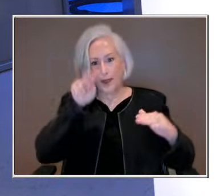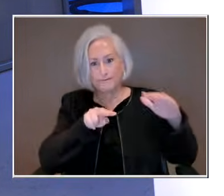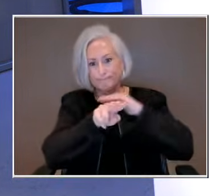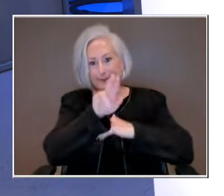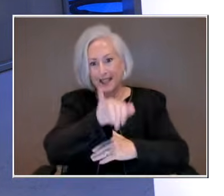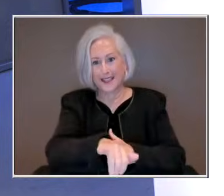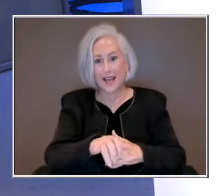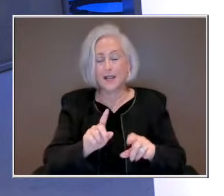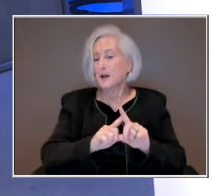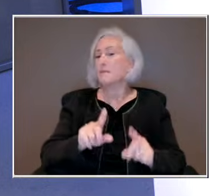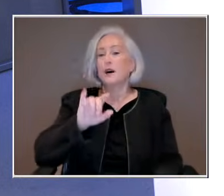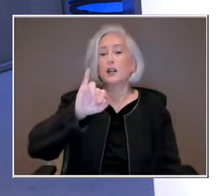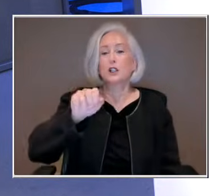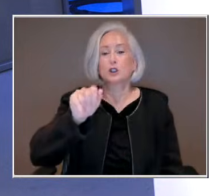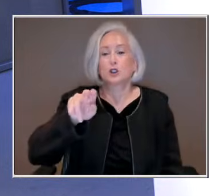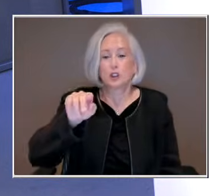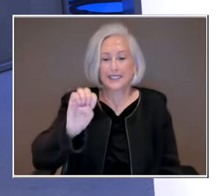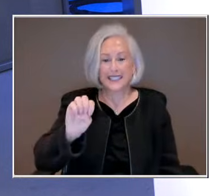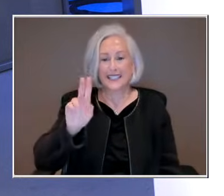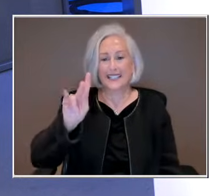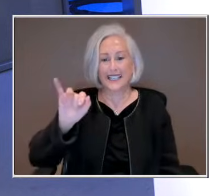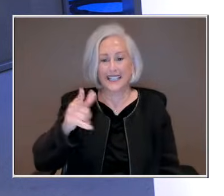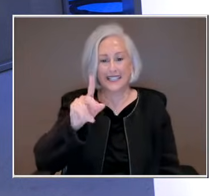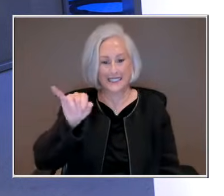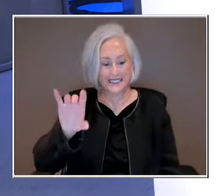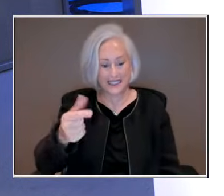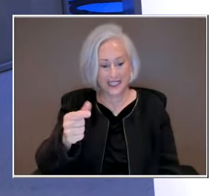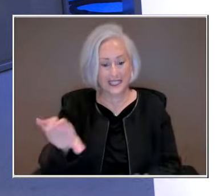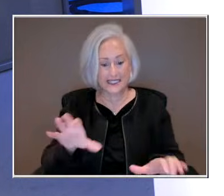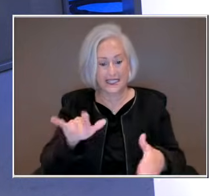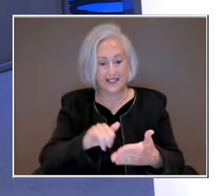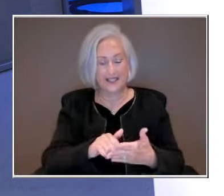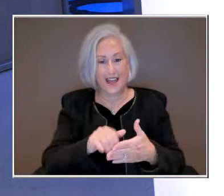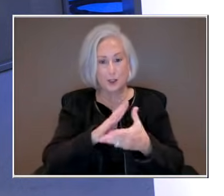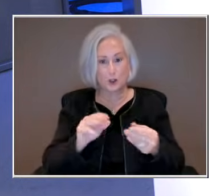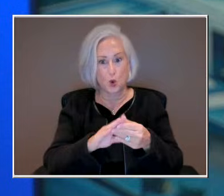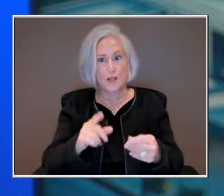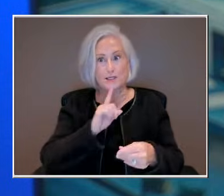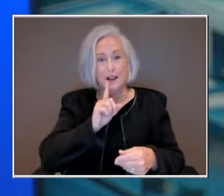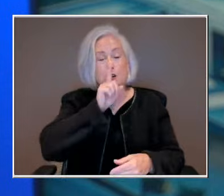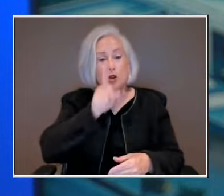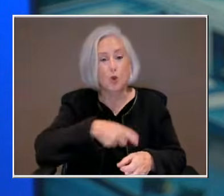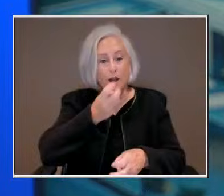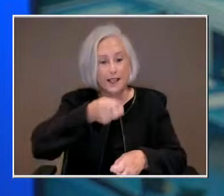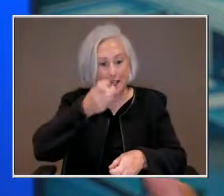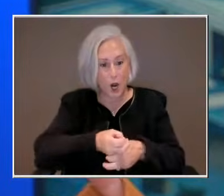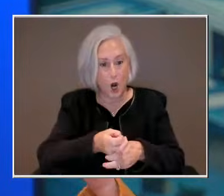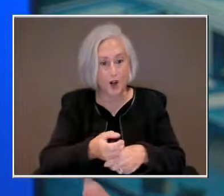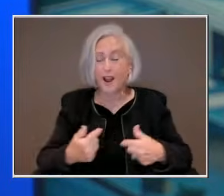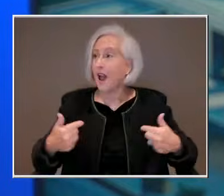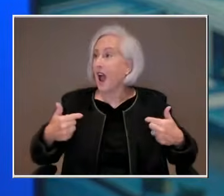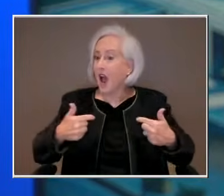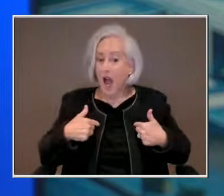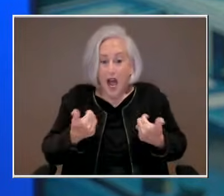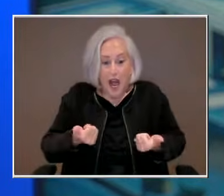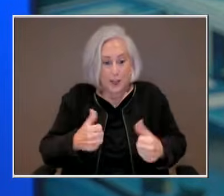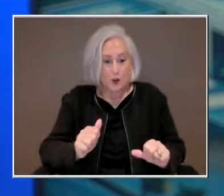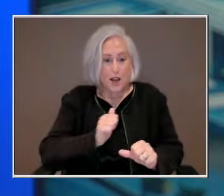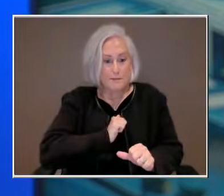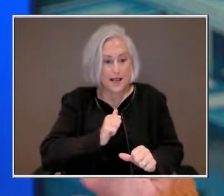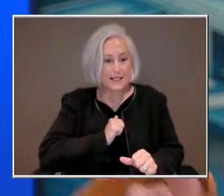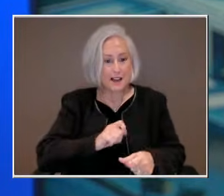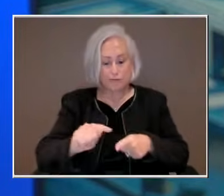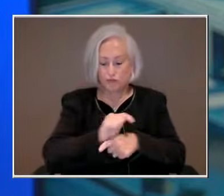that story that we aired. She said it was really hard. Yeah, I think I went into it thinking I would be great. I'm a trained musician.